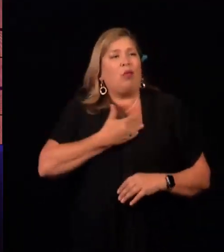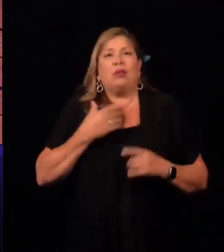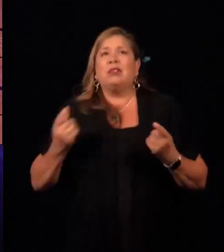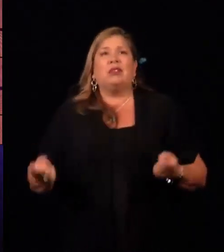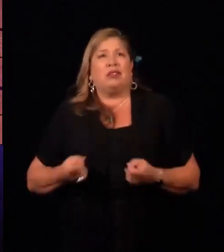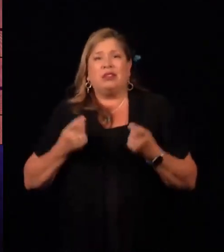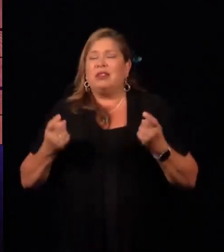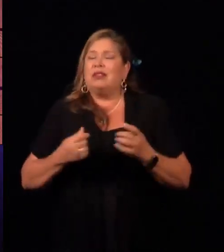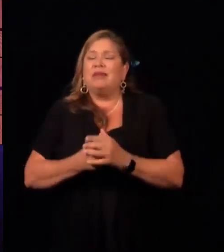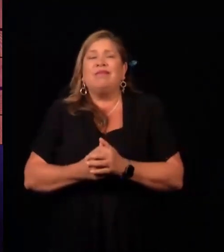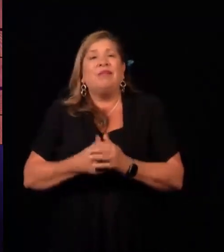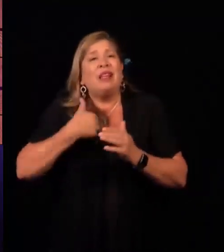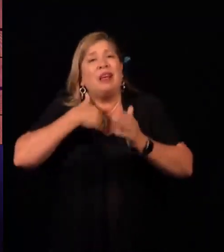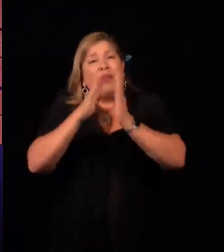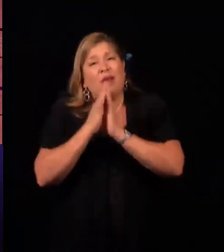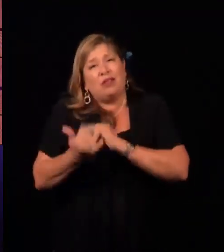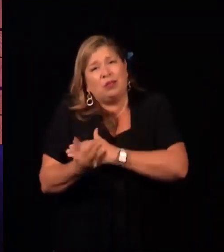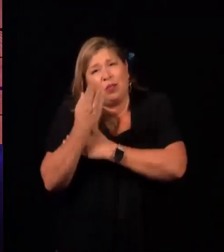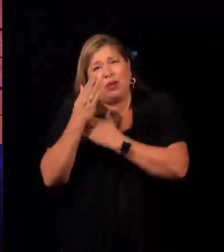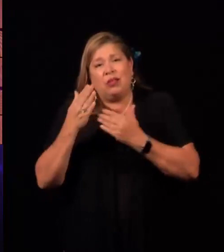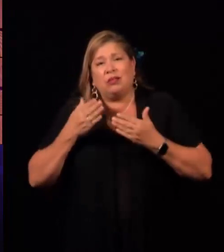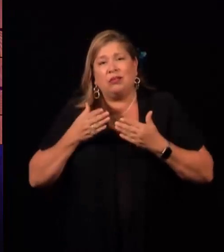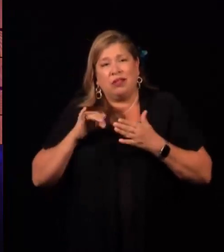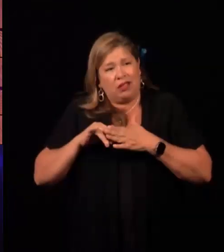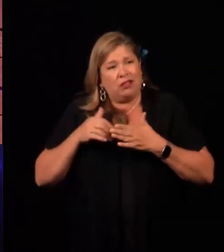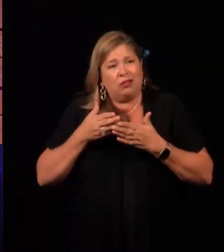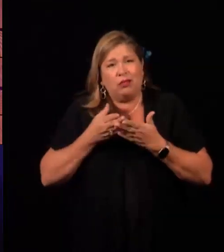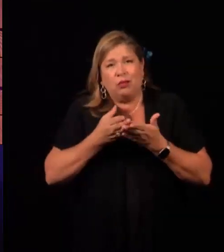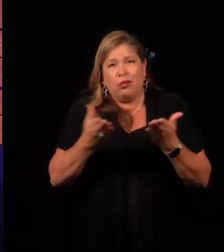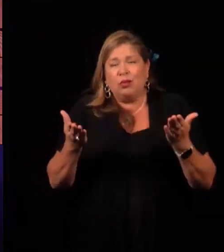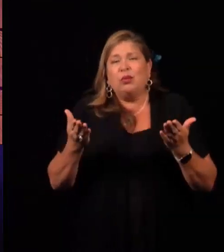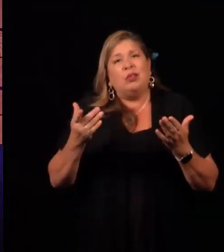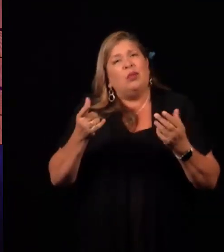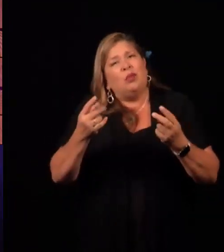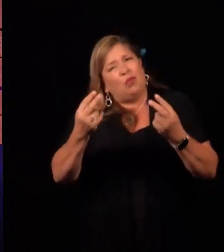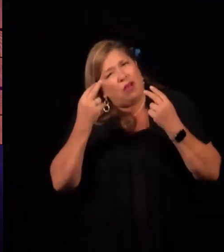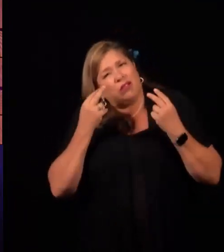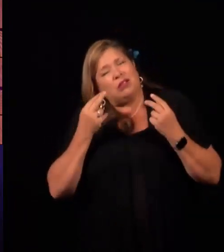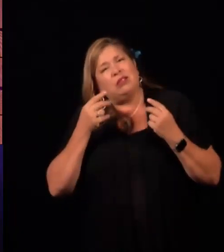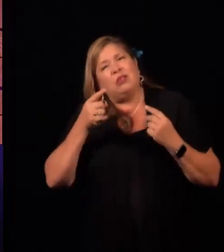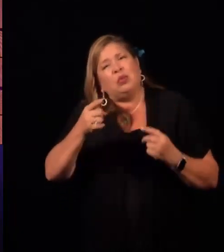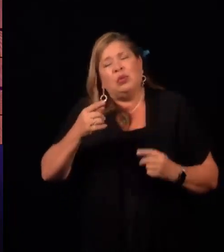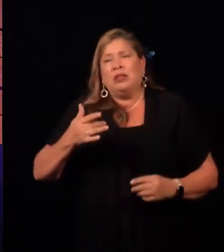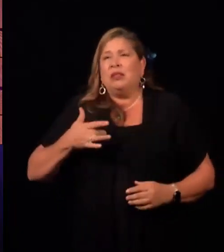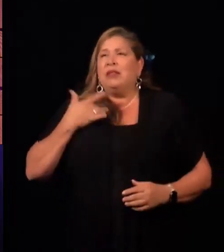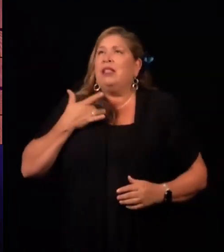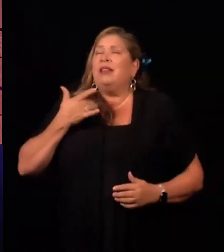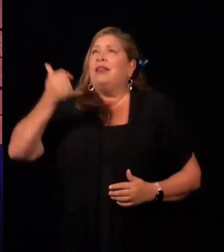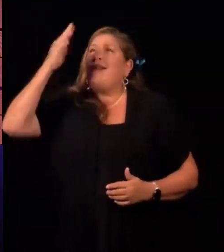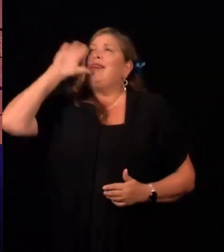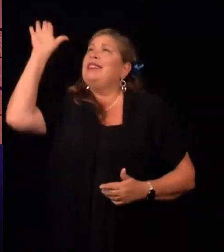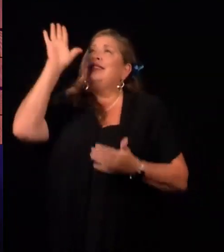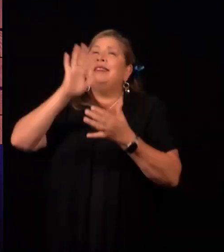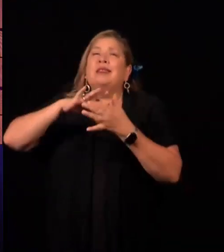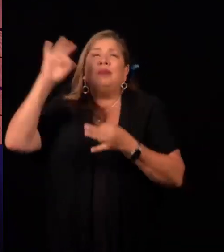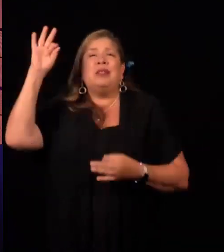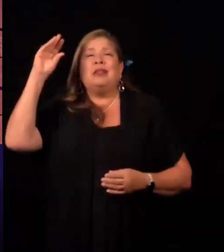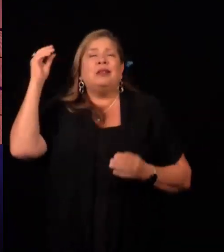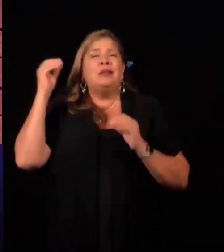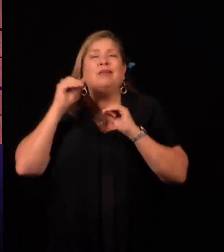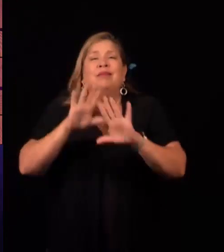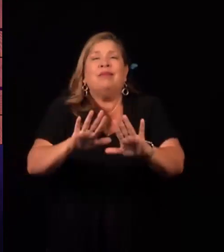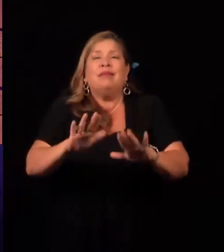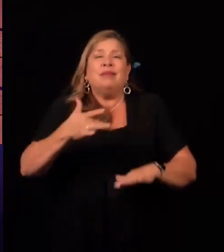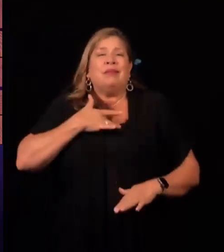I pray this morning, church, that as you watch this morning, you sense the Spirit. You feel the love of the